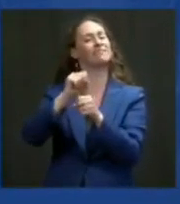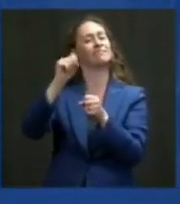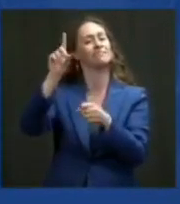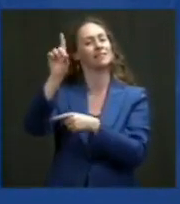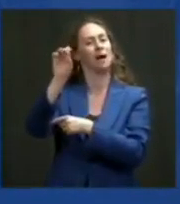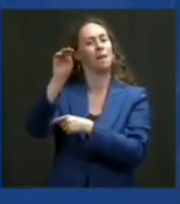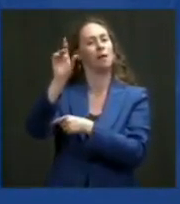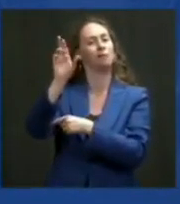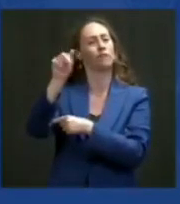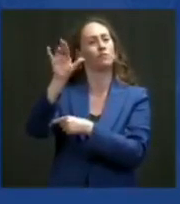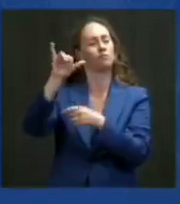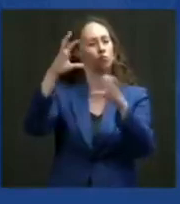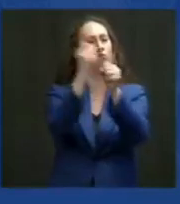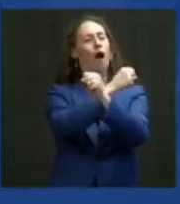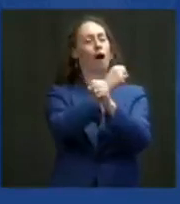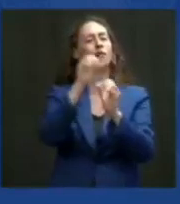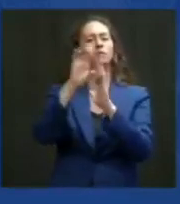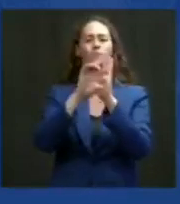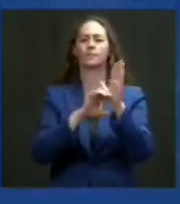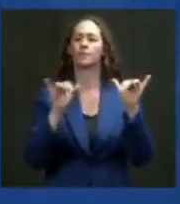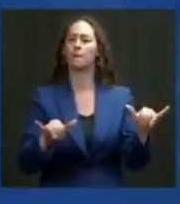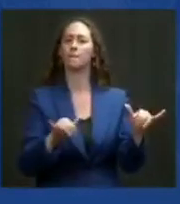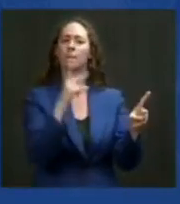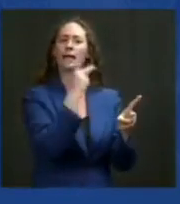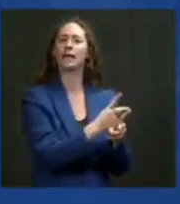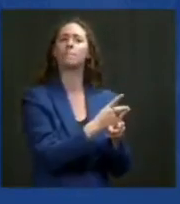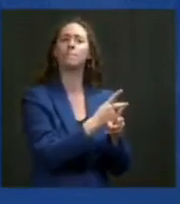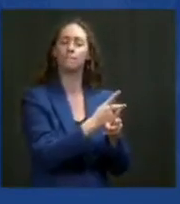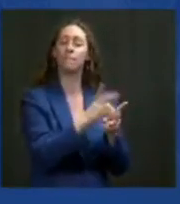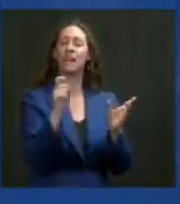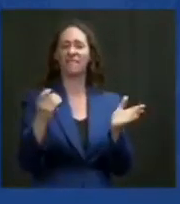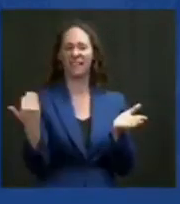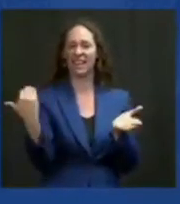Our Constitution held. We have to do it again.